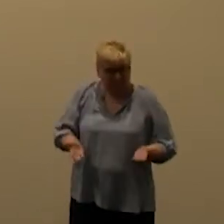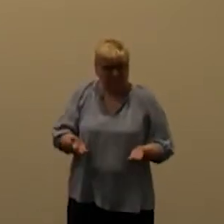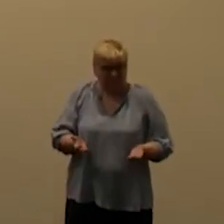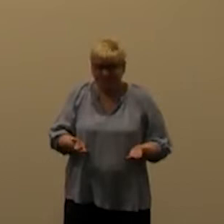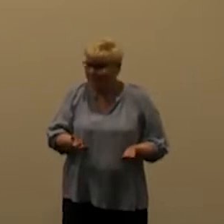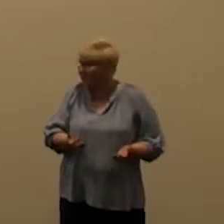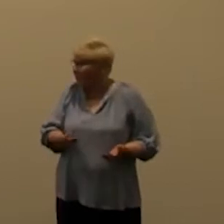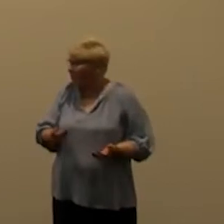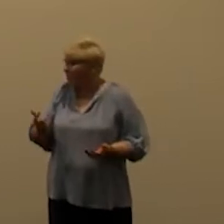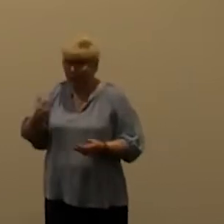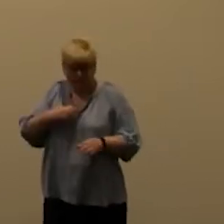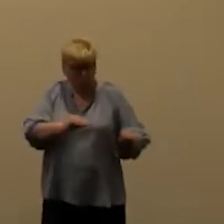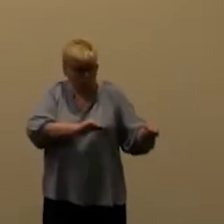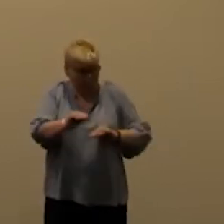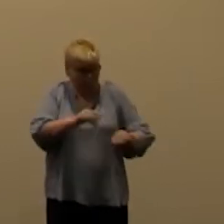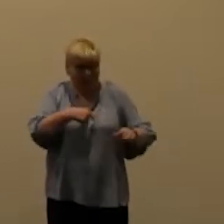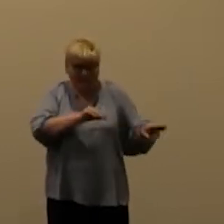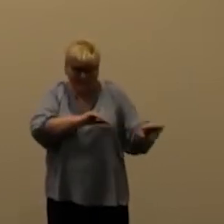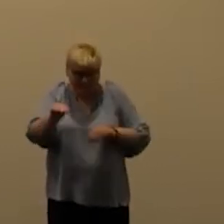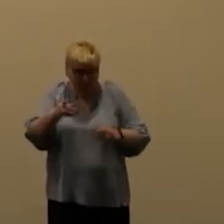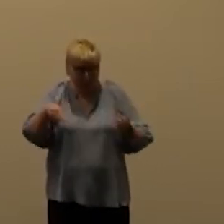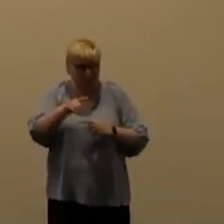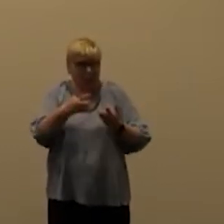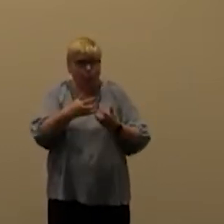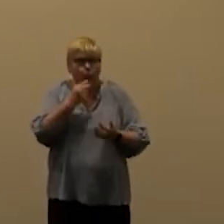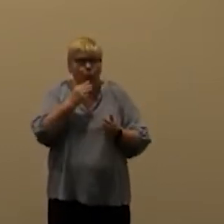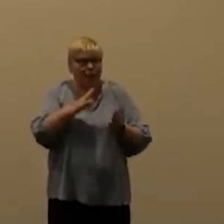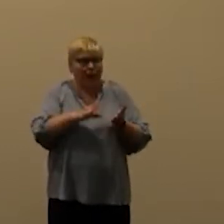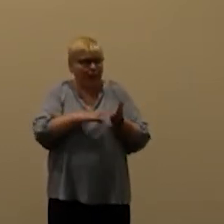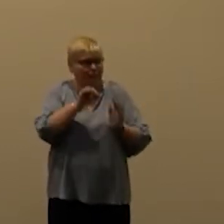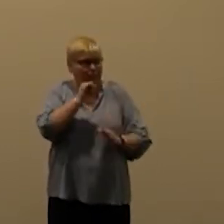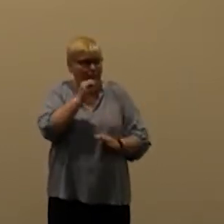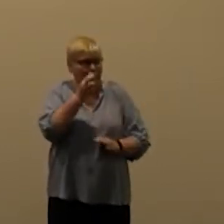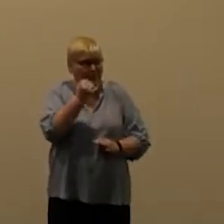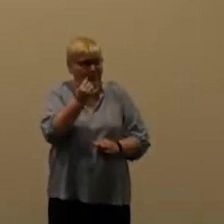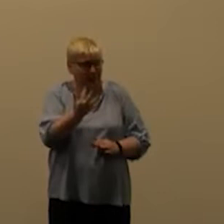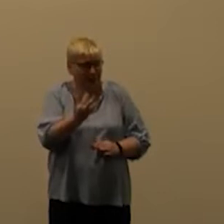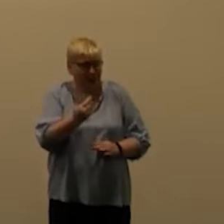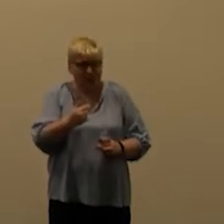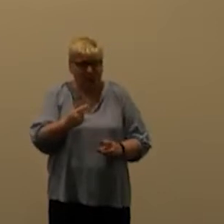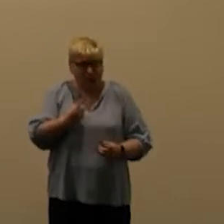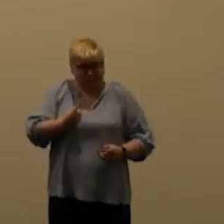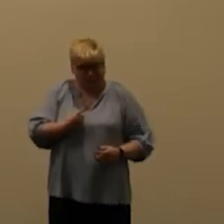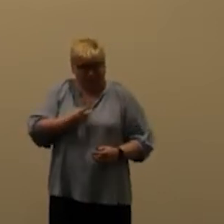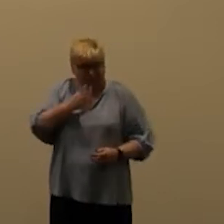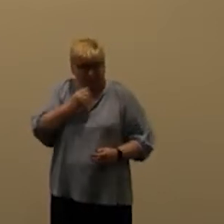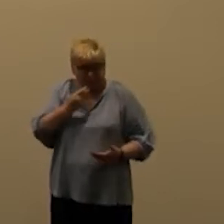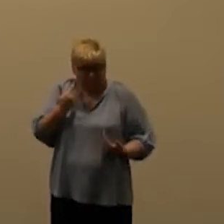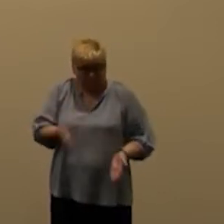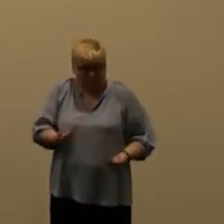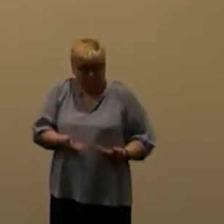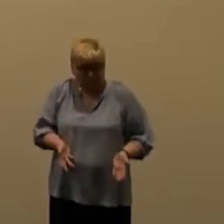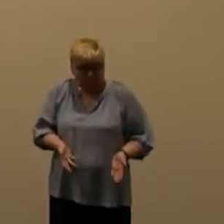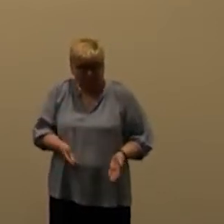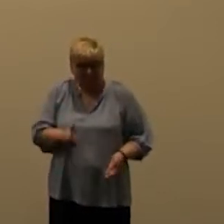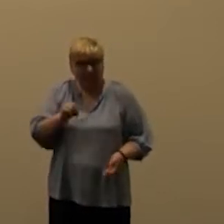So I am a trainer. I teach people how to use M365. I don't know how to use Excel. I do know,